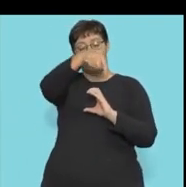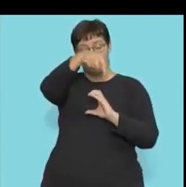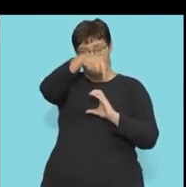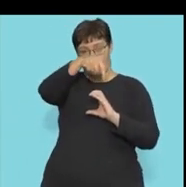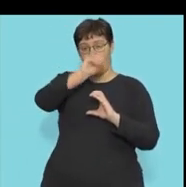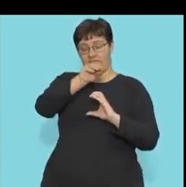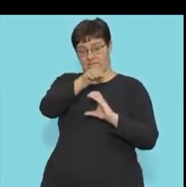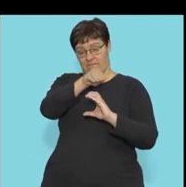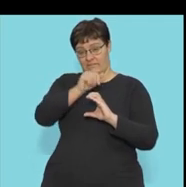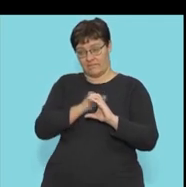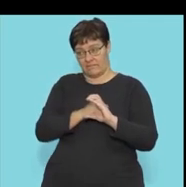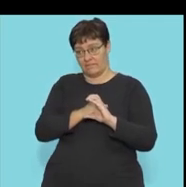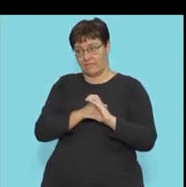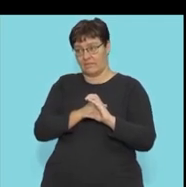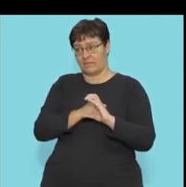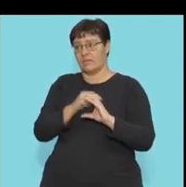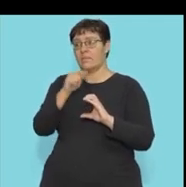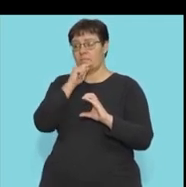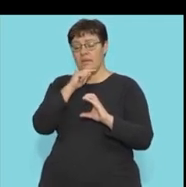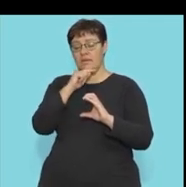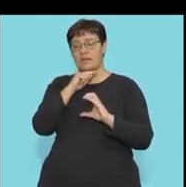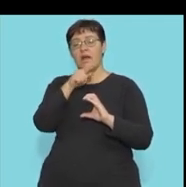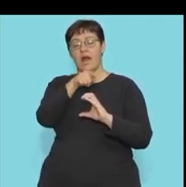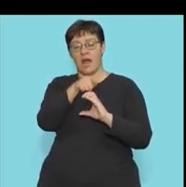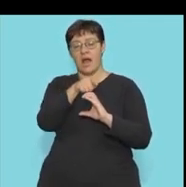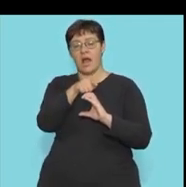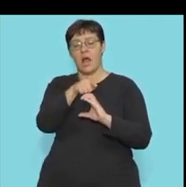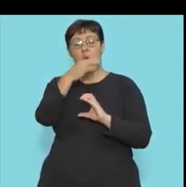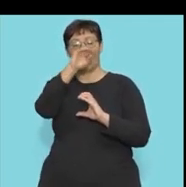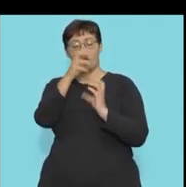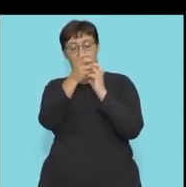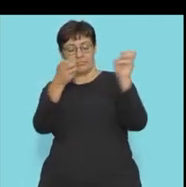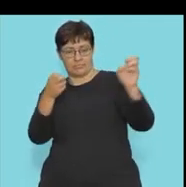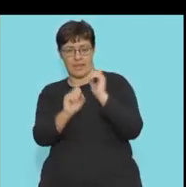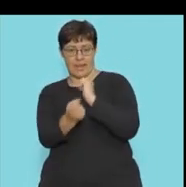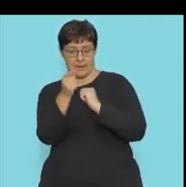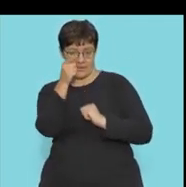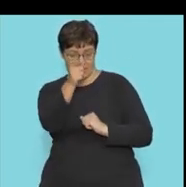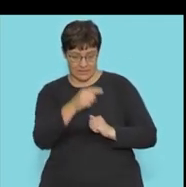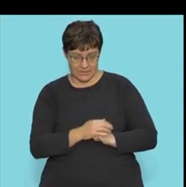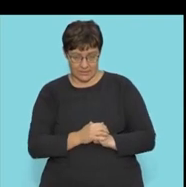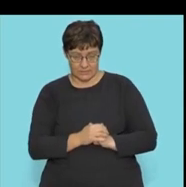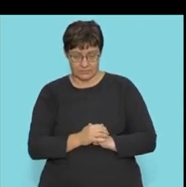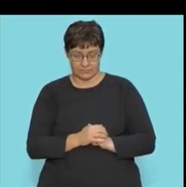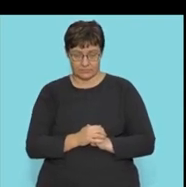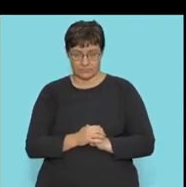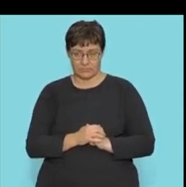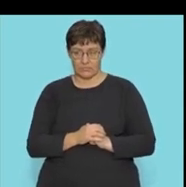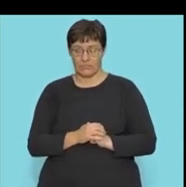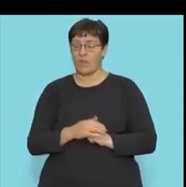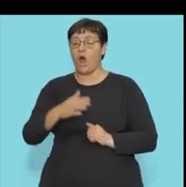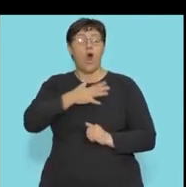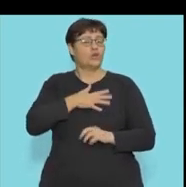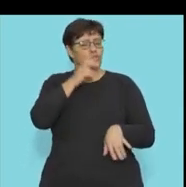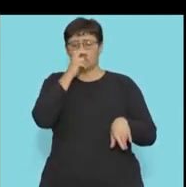the cytoplasm here, and this is where glycolysis is taking place. As I mentioned, it's in the cytoplasm.